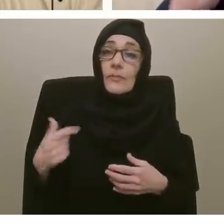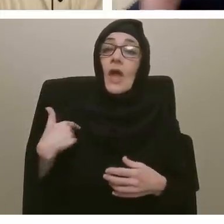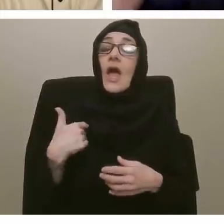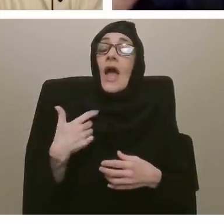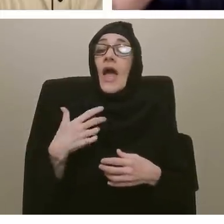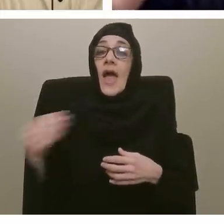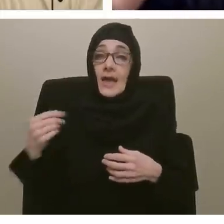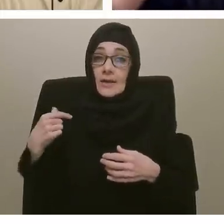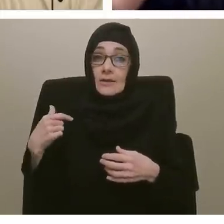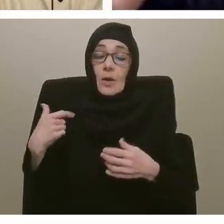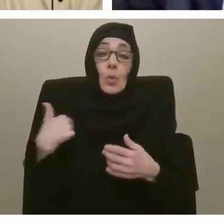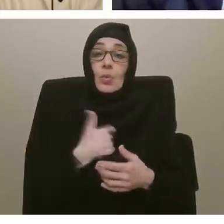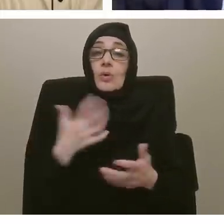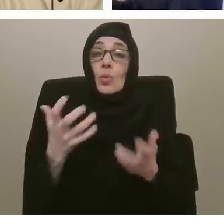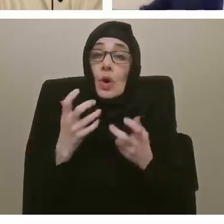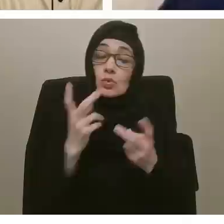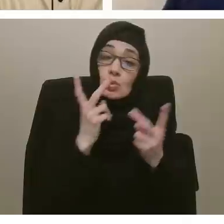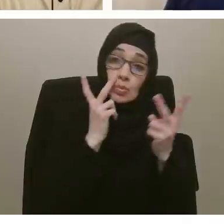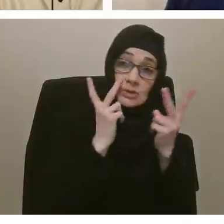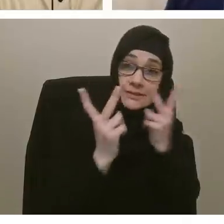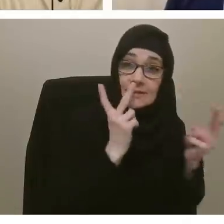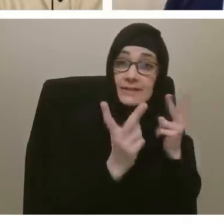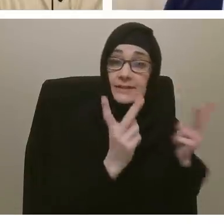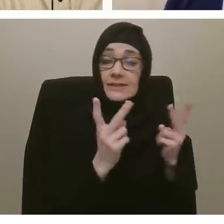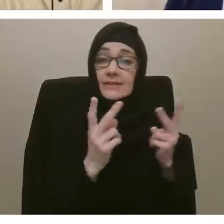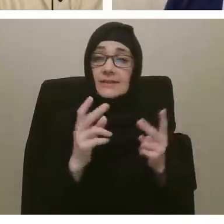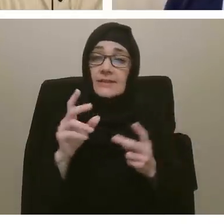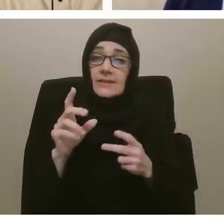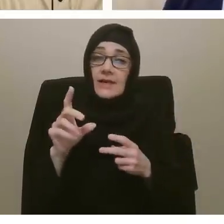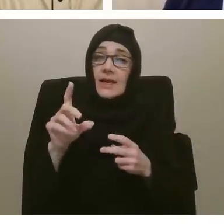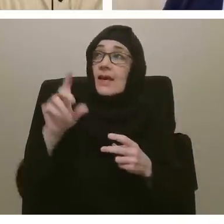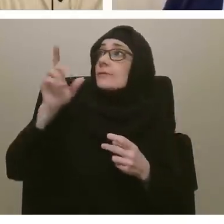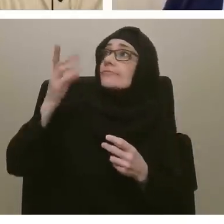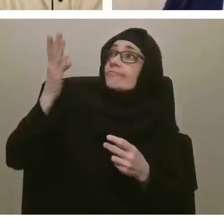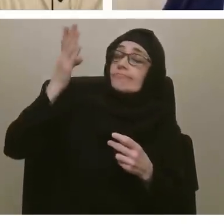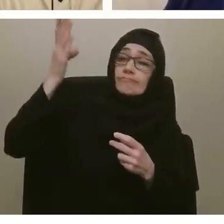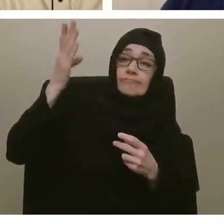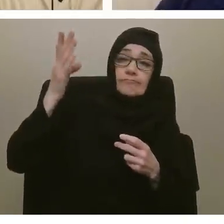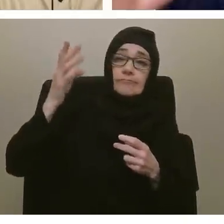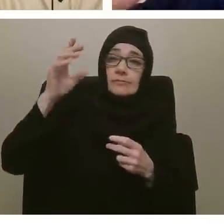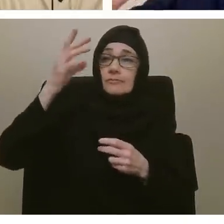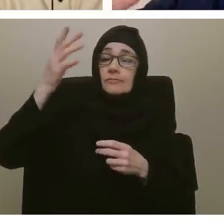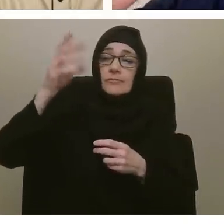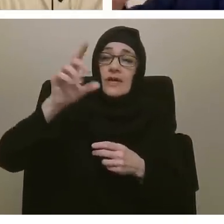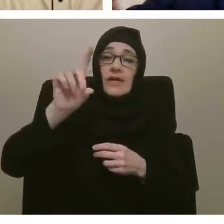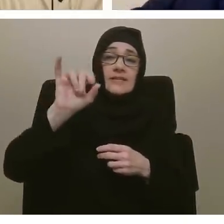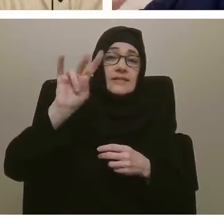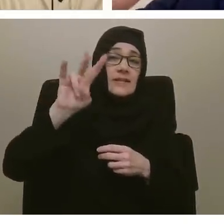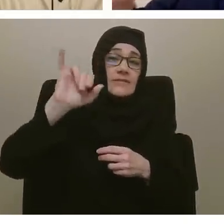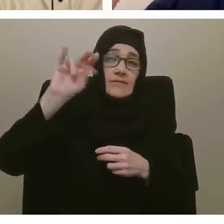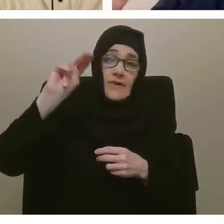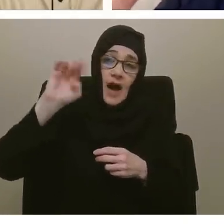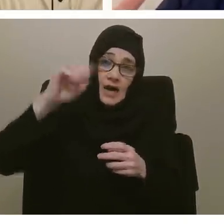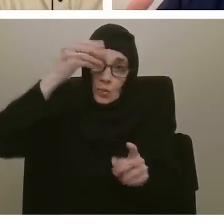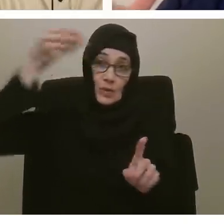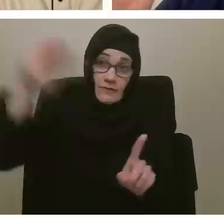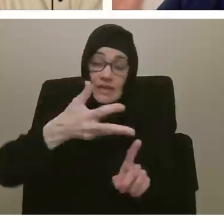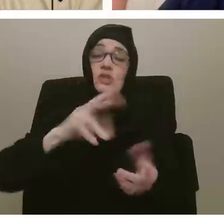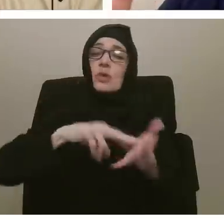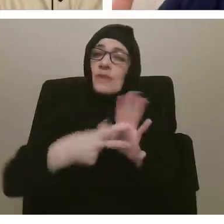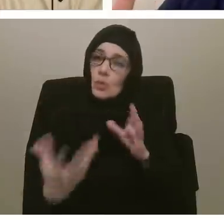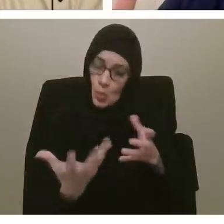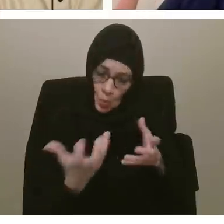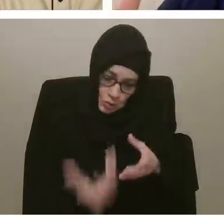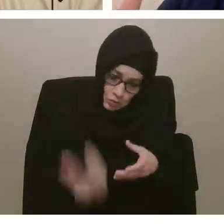see the maqru', which is the reality of the divine revelation in creation, which is we want to perceive and understand and internalize